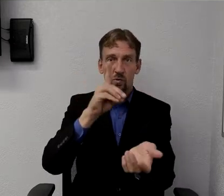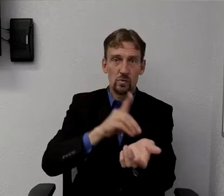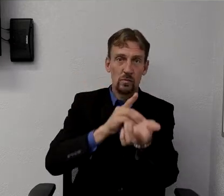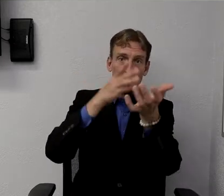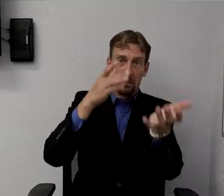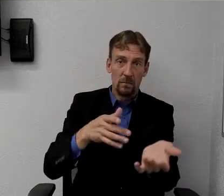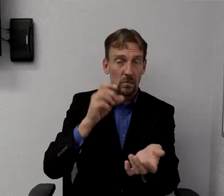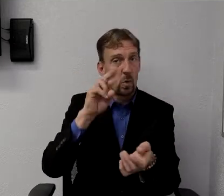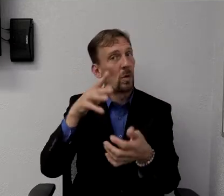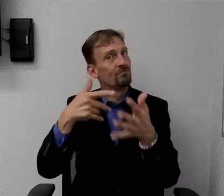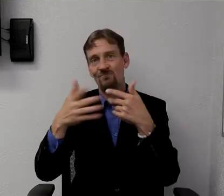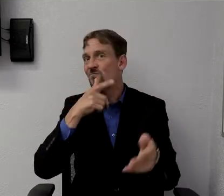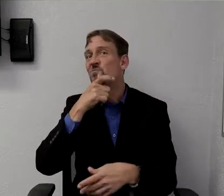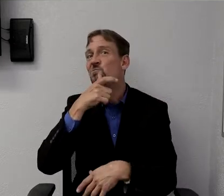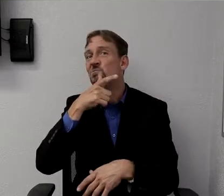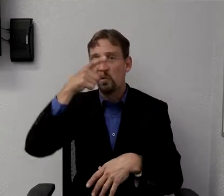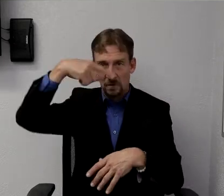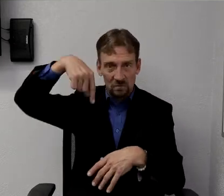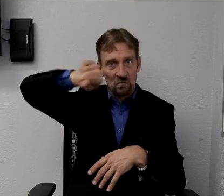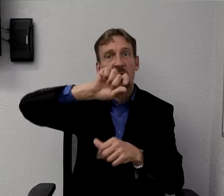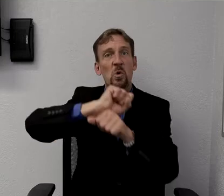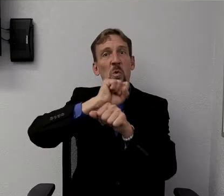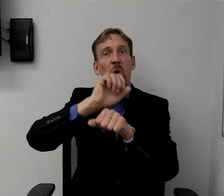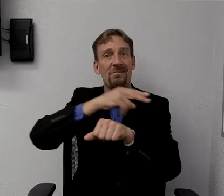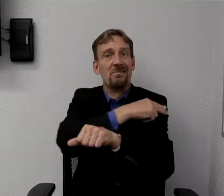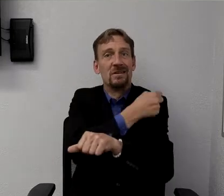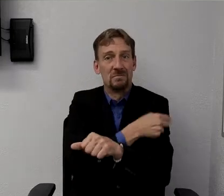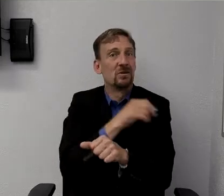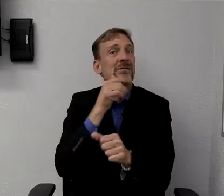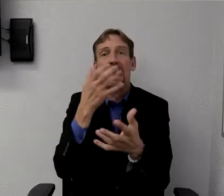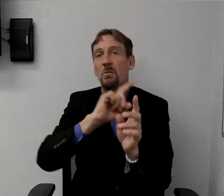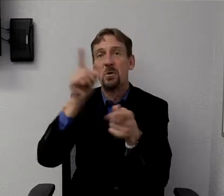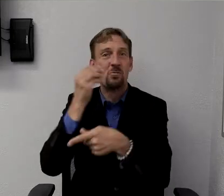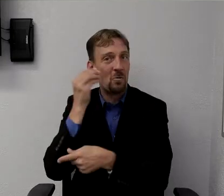want to stay here and not go home. The Rotary Respite House,